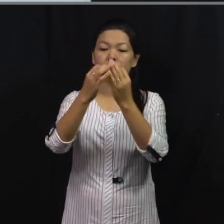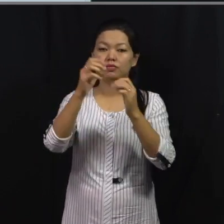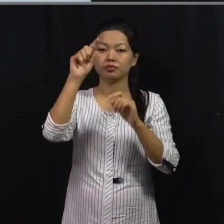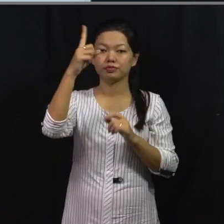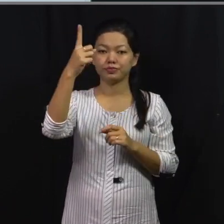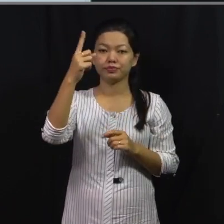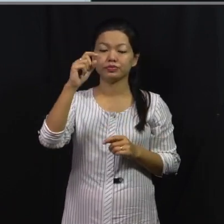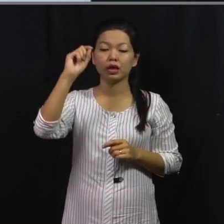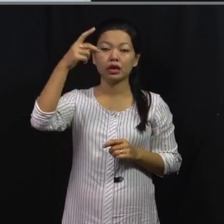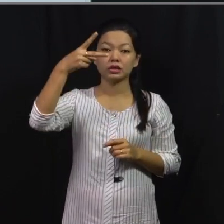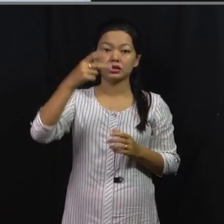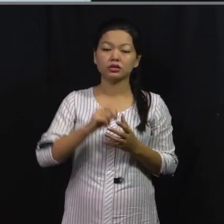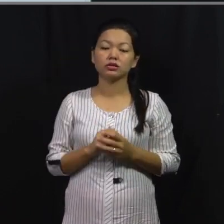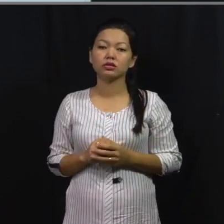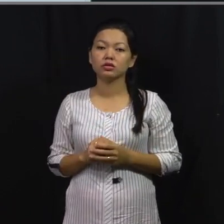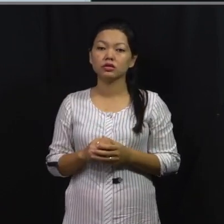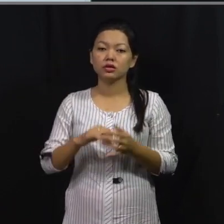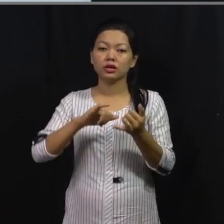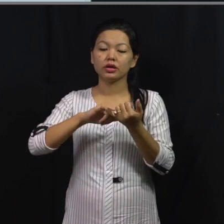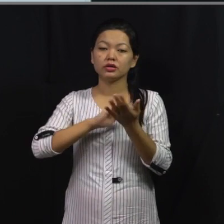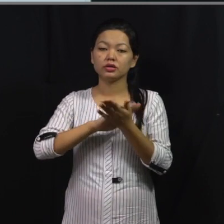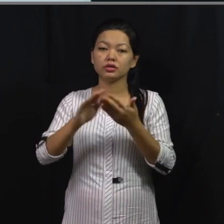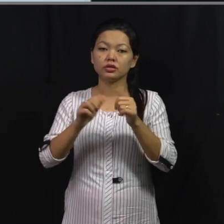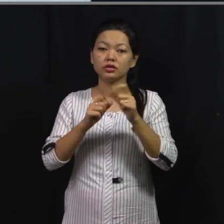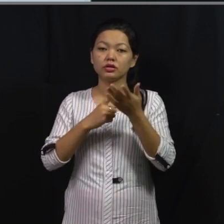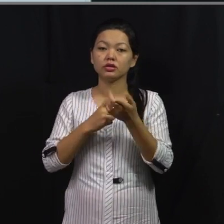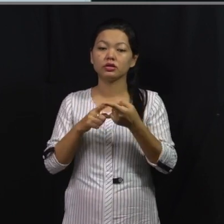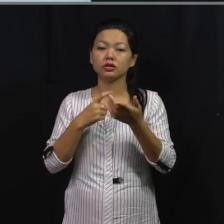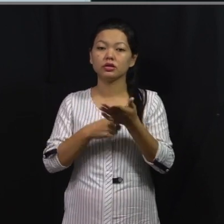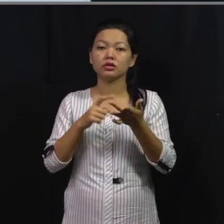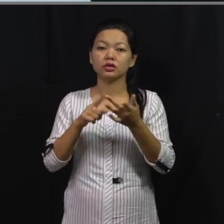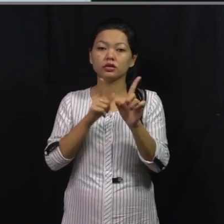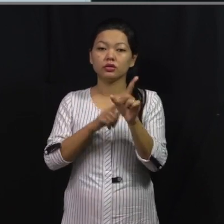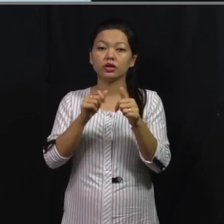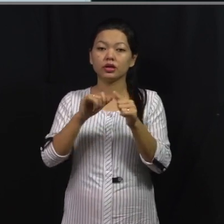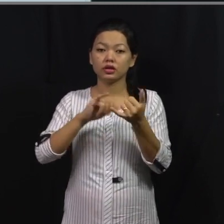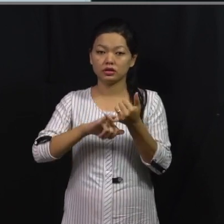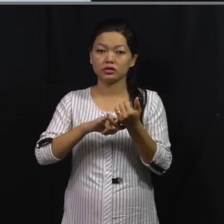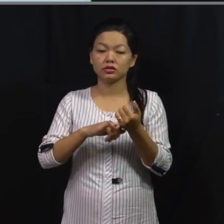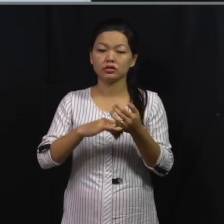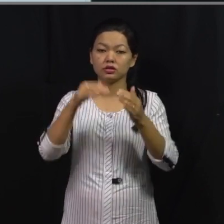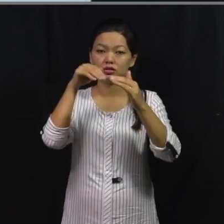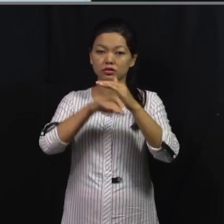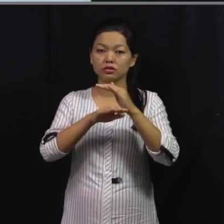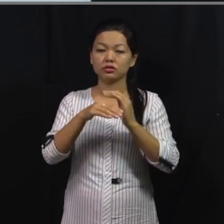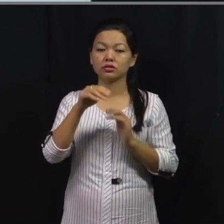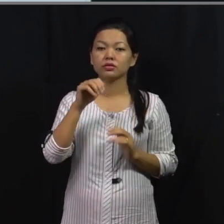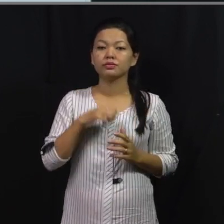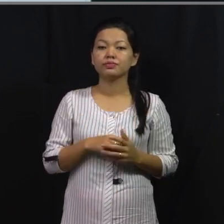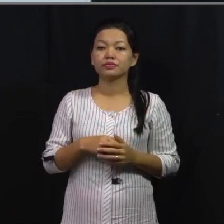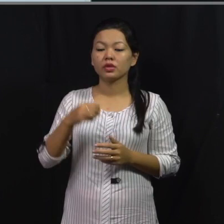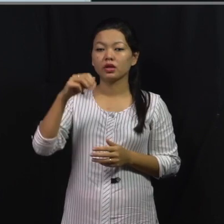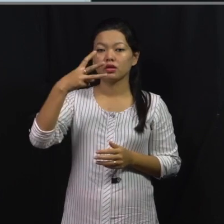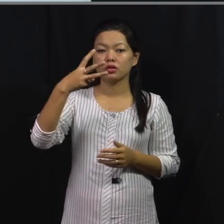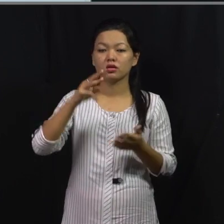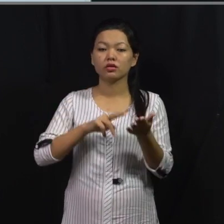And the second group of people are the Kshatriyas. They are the rulers, the king, queen, prince, princess, etc., okay.